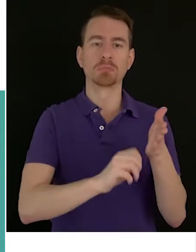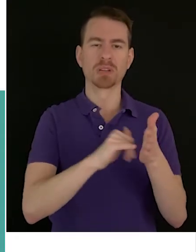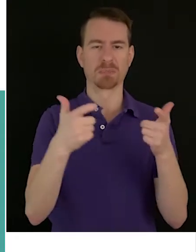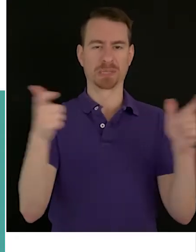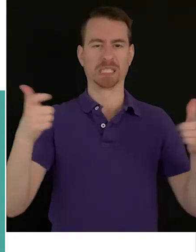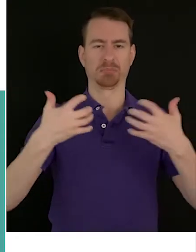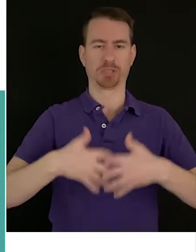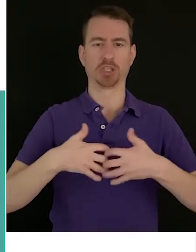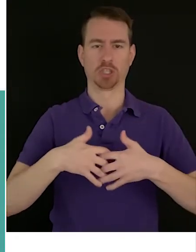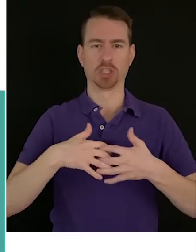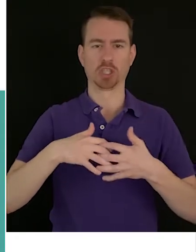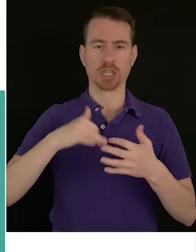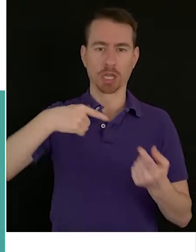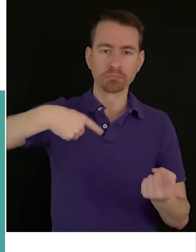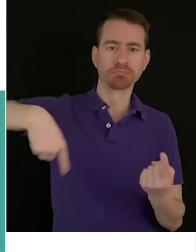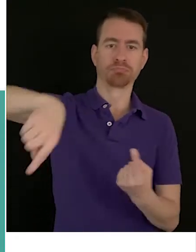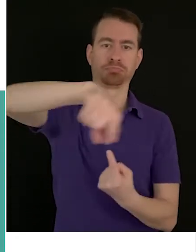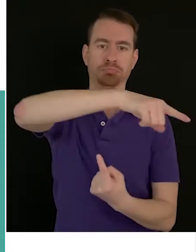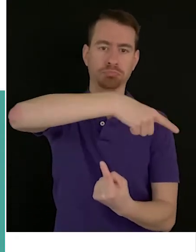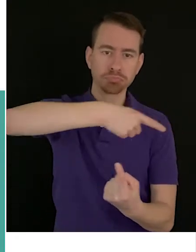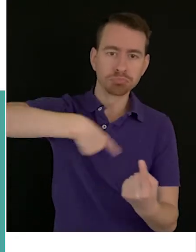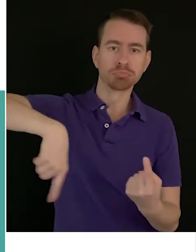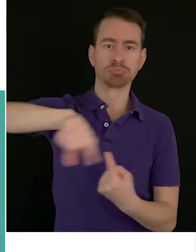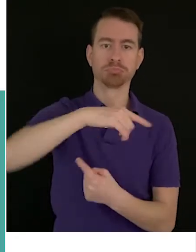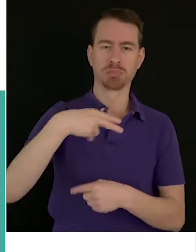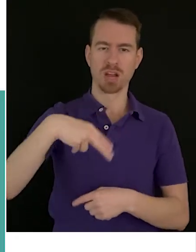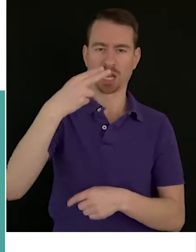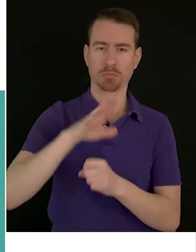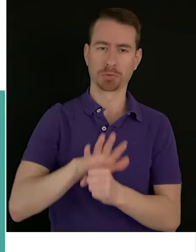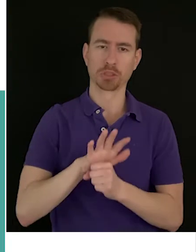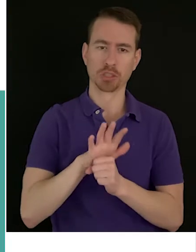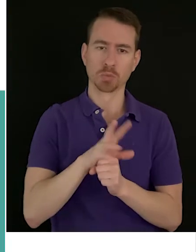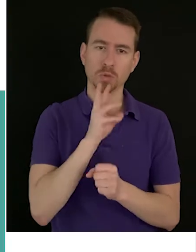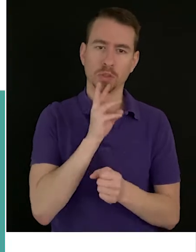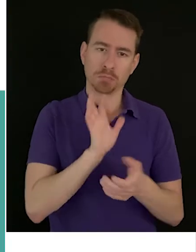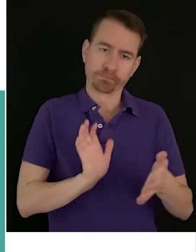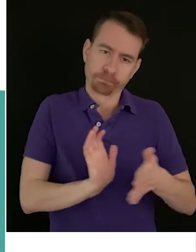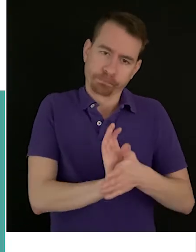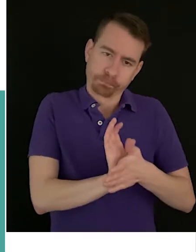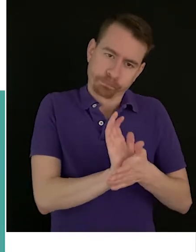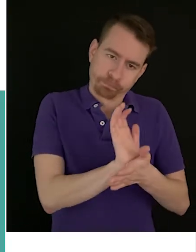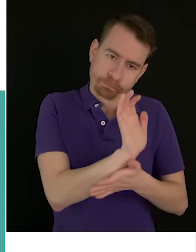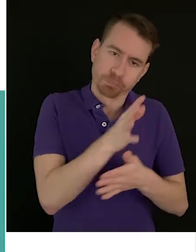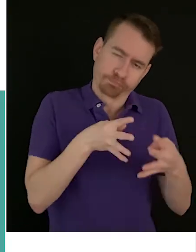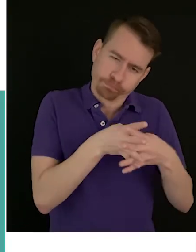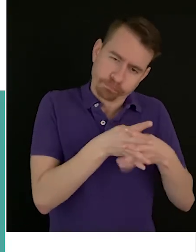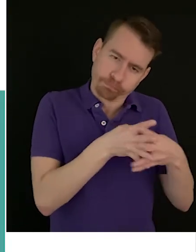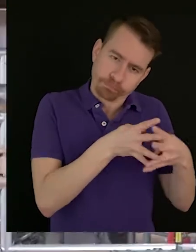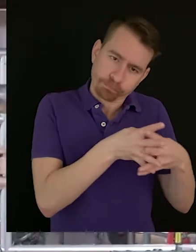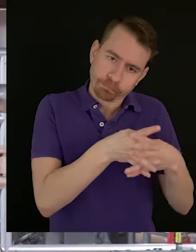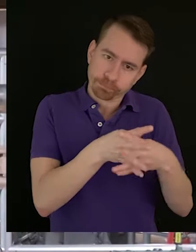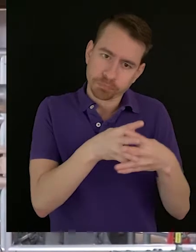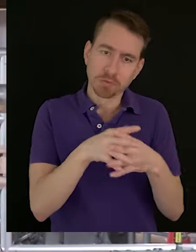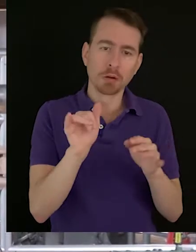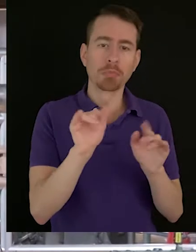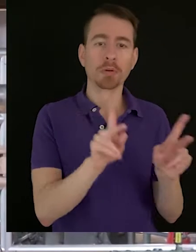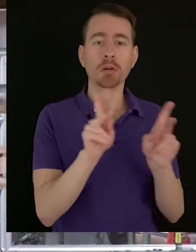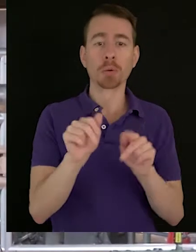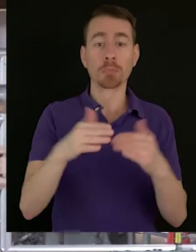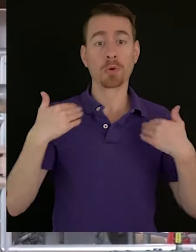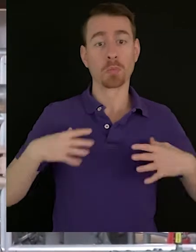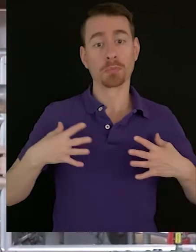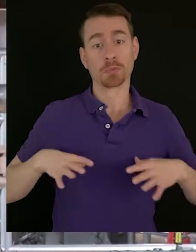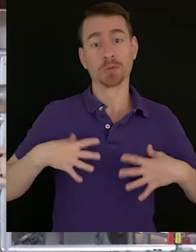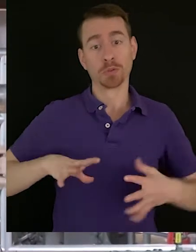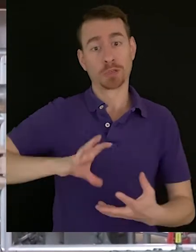atmosphere. Instead, we capture it, clean it, and use it as an energy source that we call biogas. Biogas has multiple